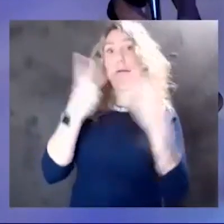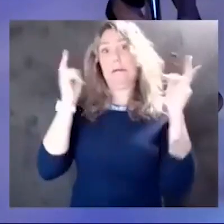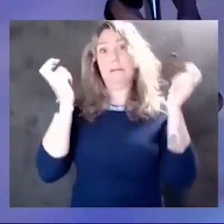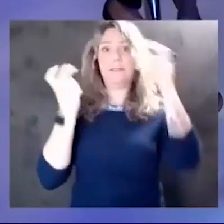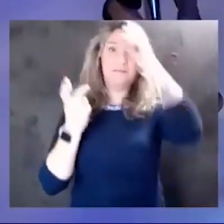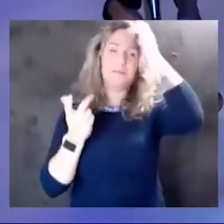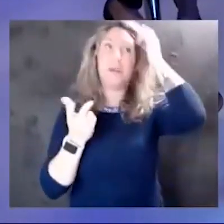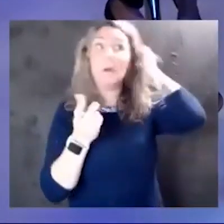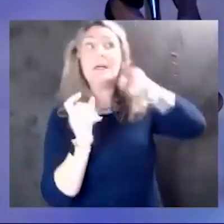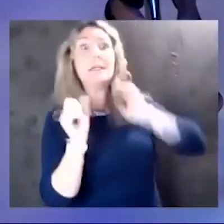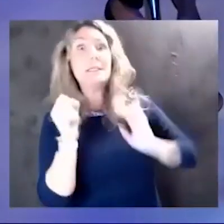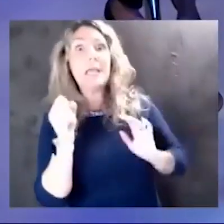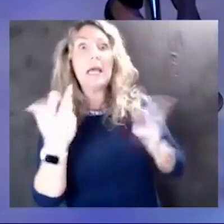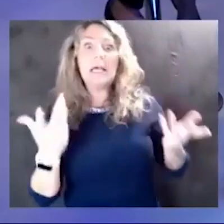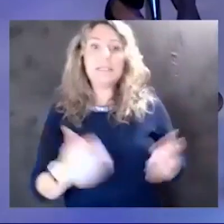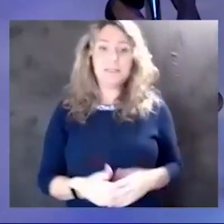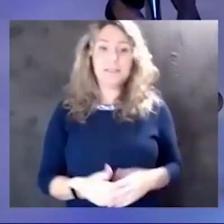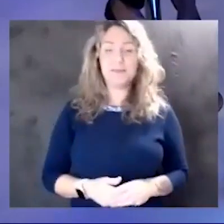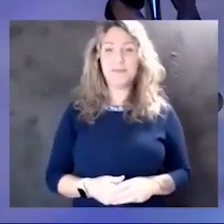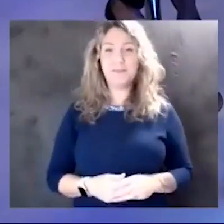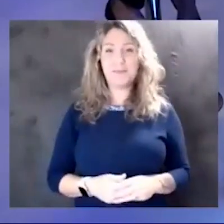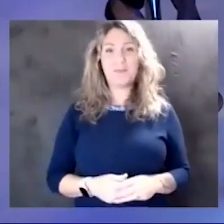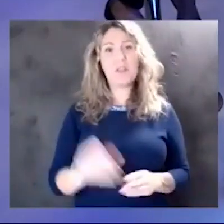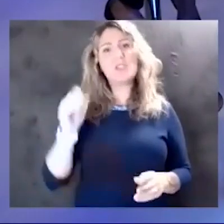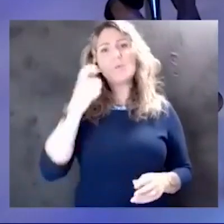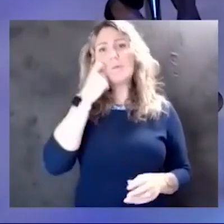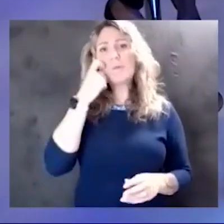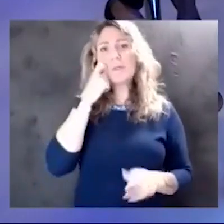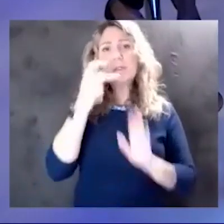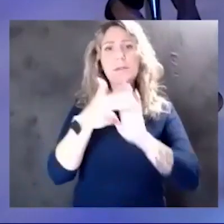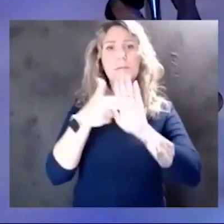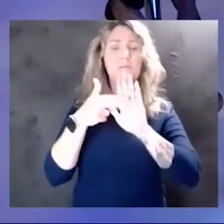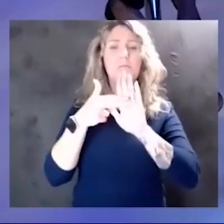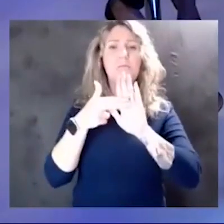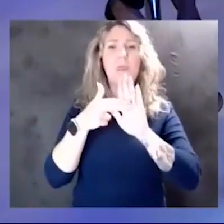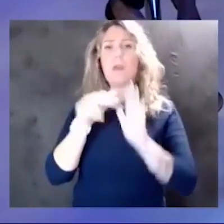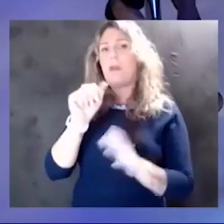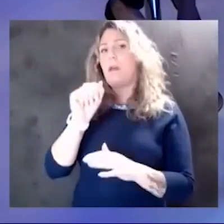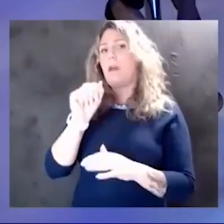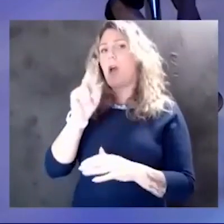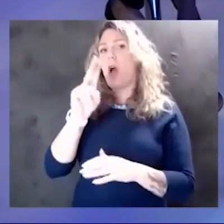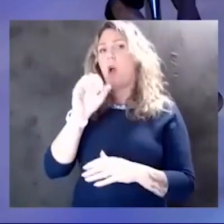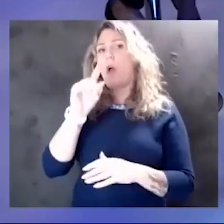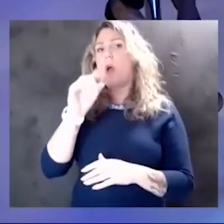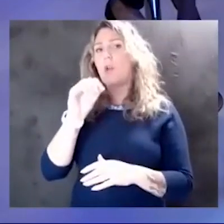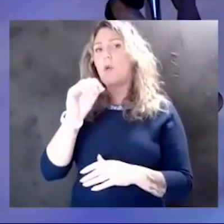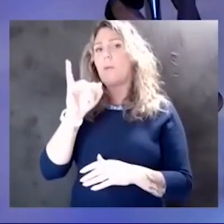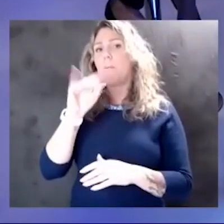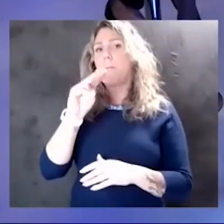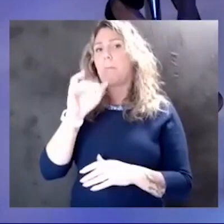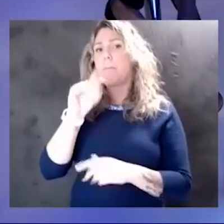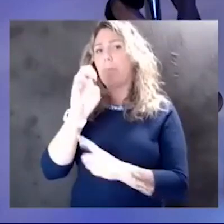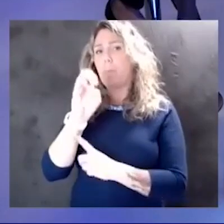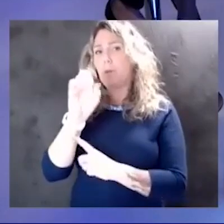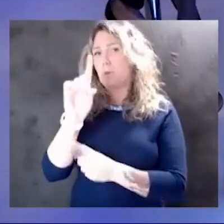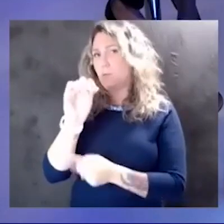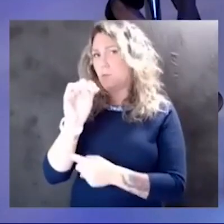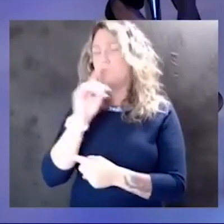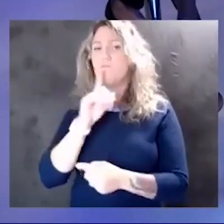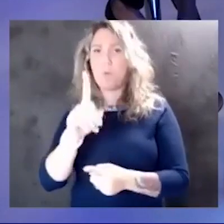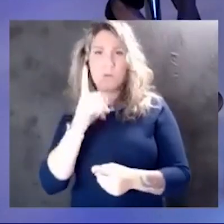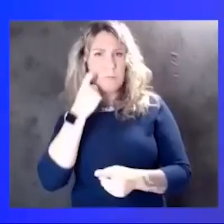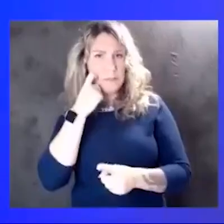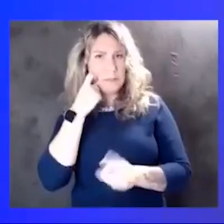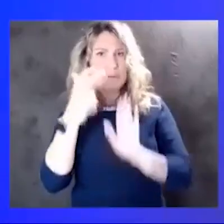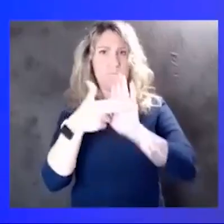jail. COVID So jail. you were recently diagnosed with an autoimmune disorder. Tell us a little bit about that. And how do you think that impacted how you were feeling? Yes.